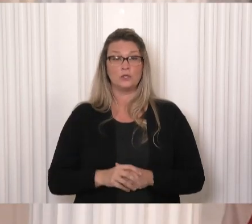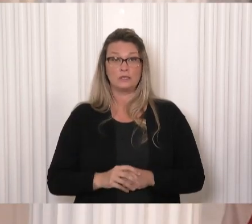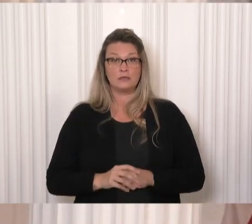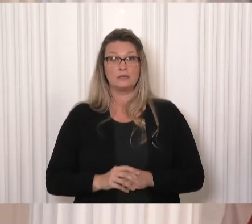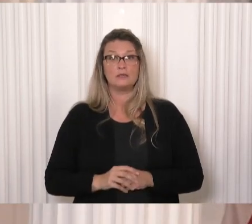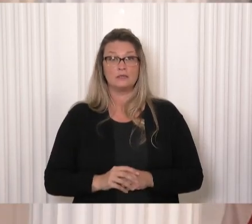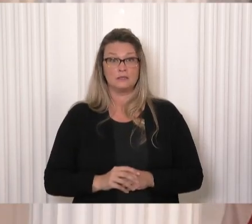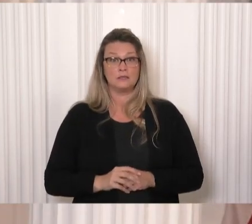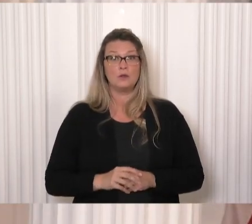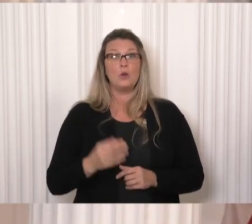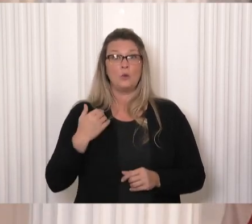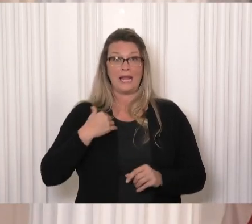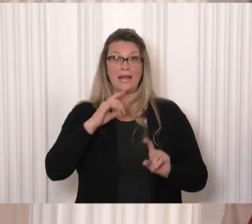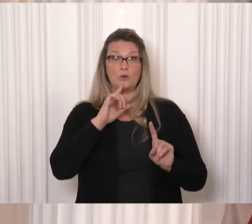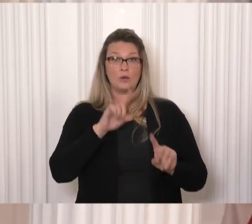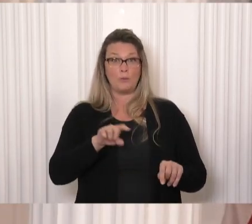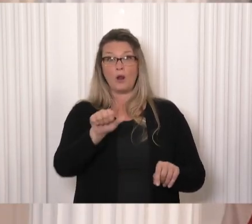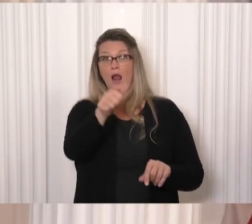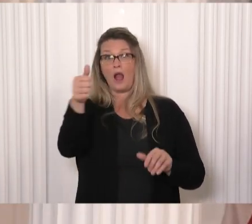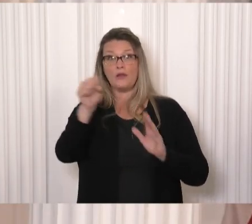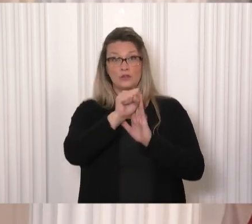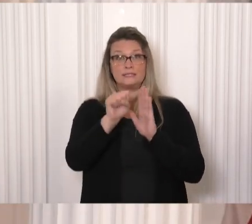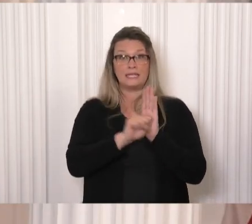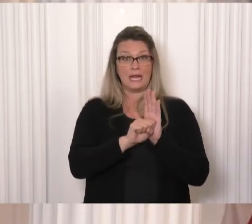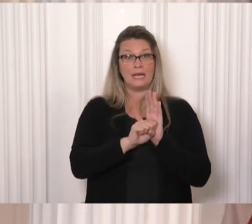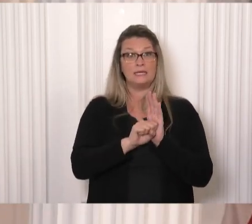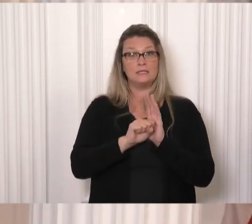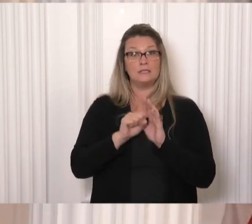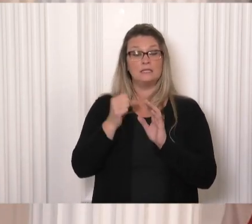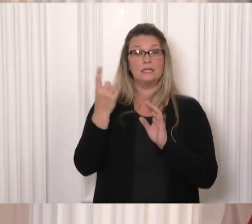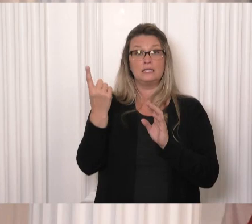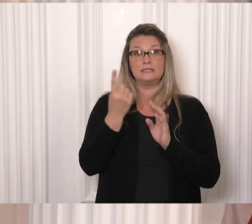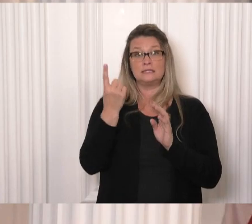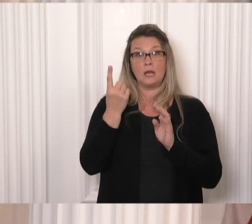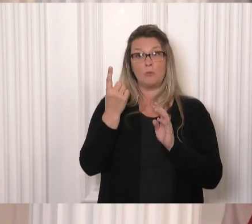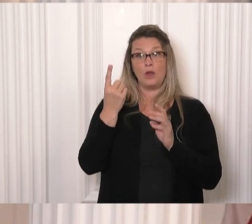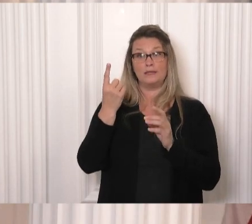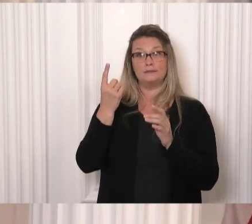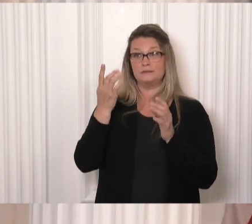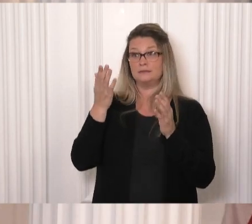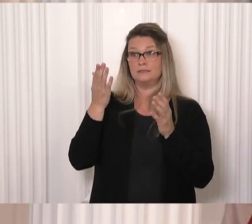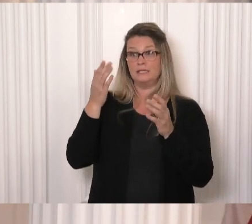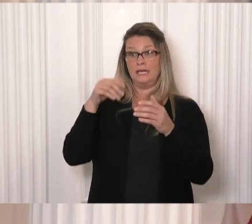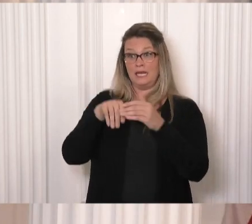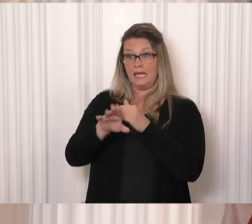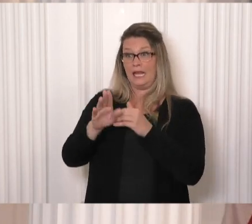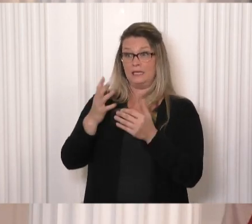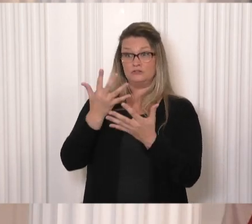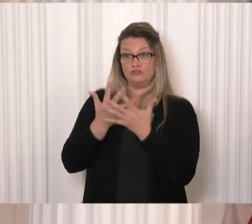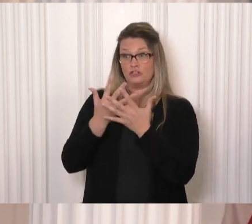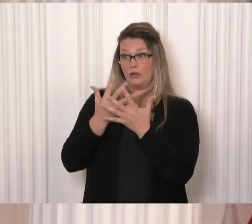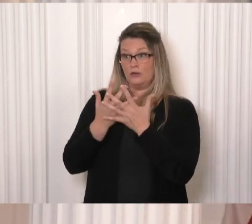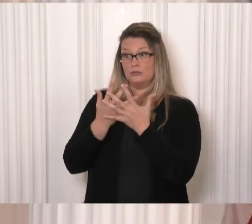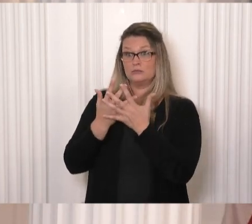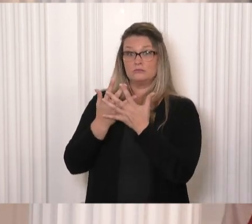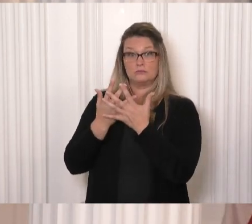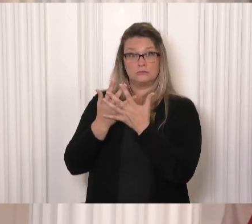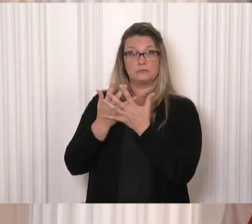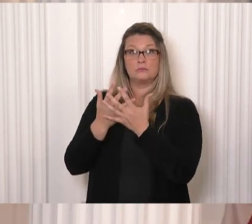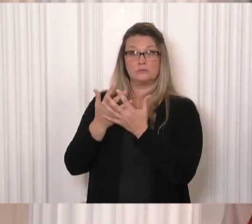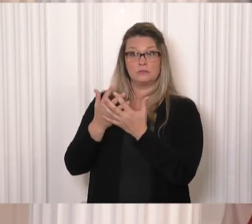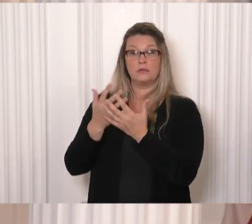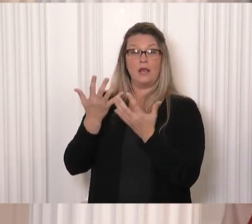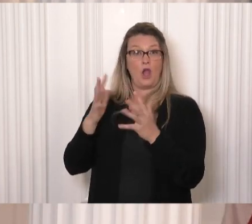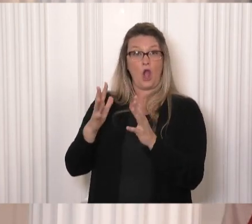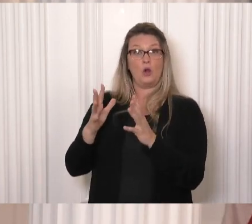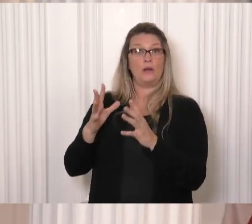had a report in another state of a an individual in a correctional facility acquiring the virus.